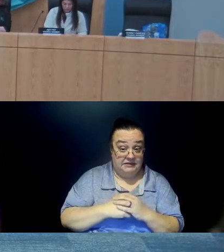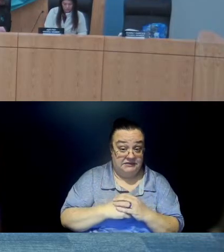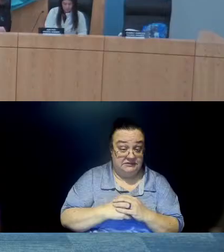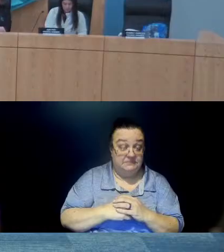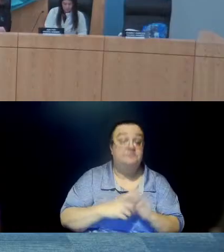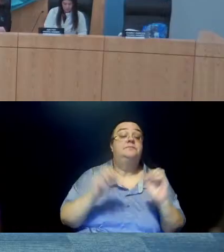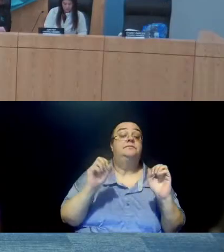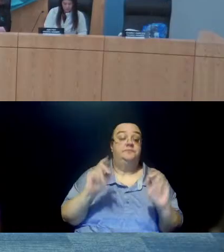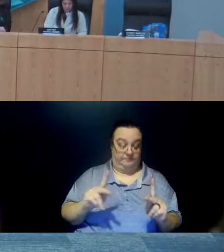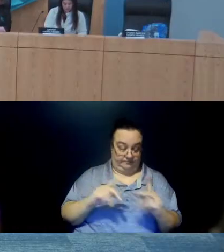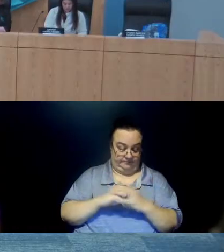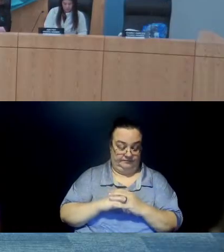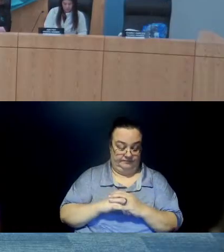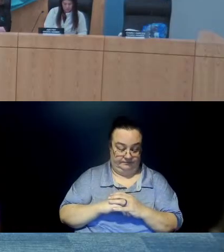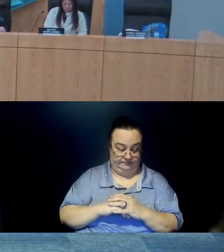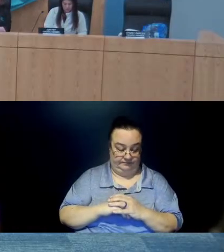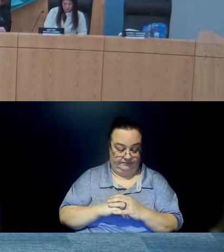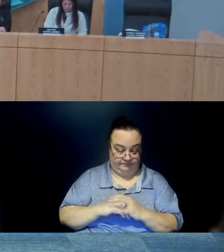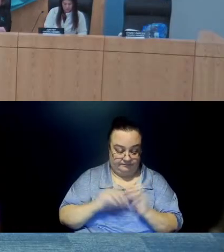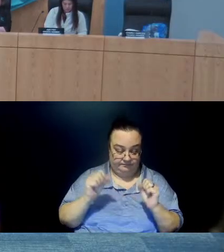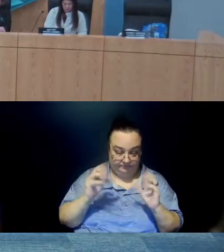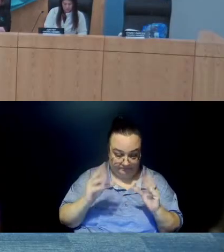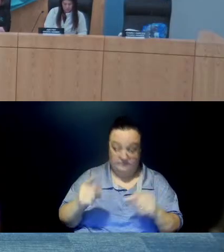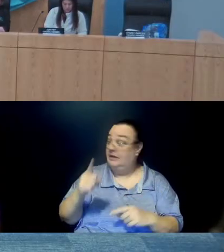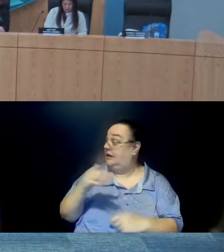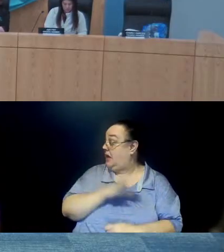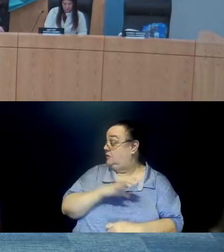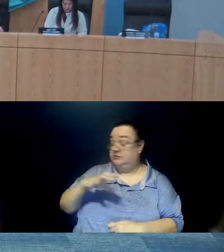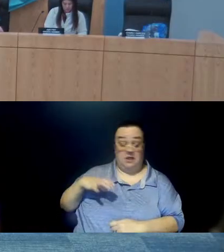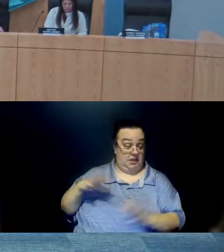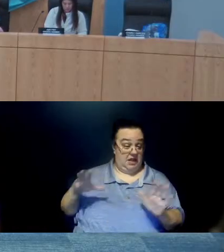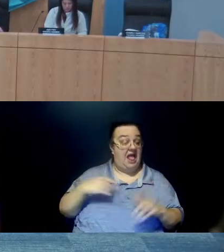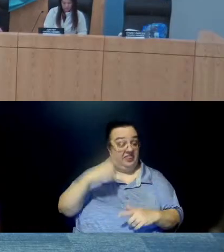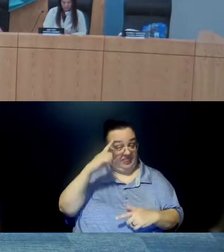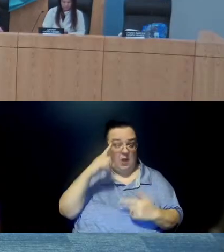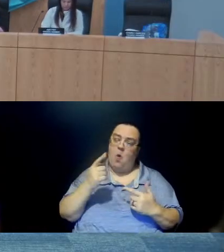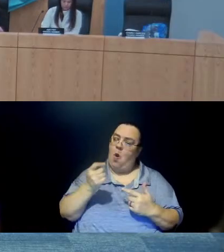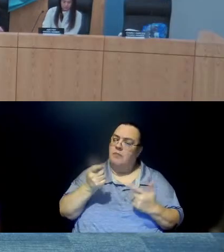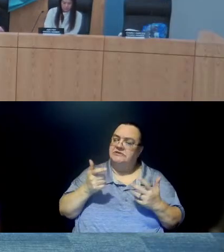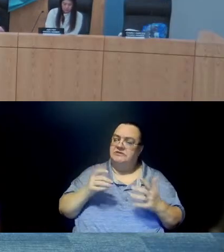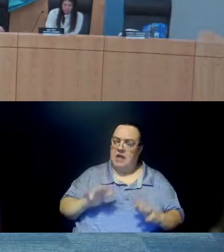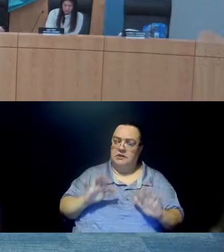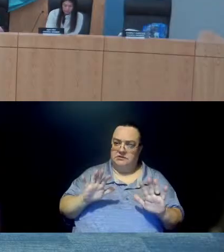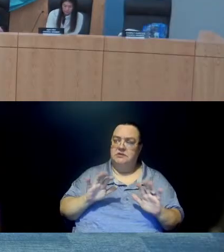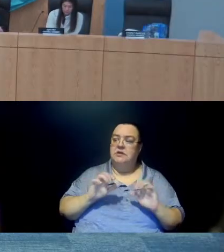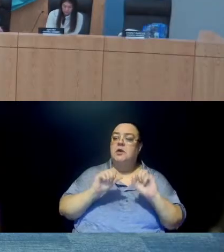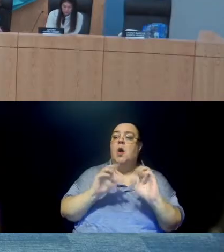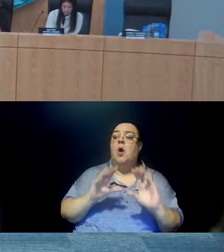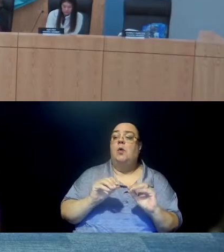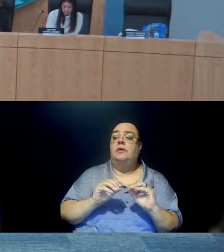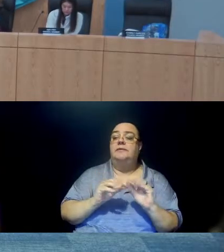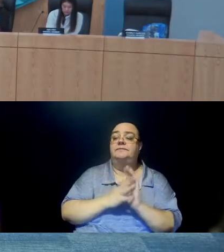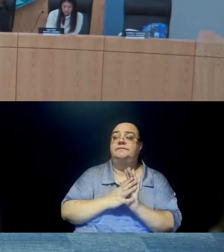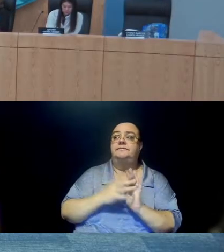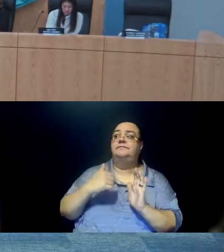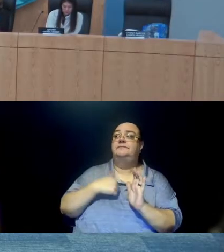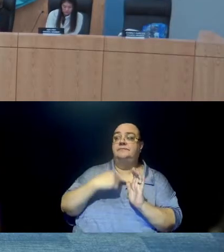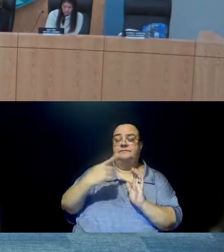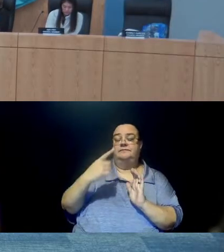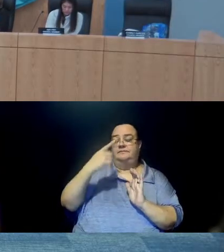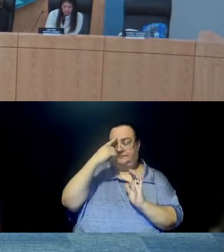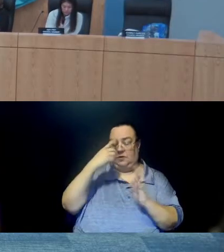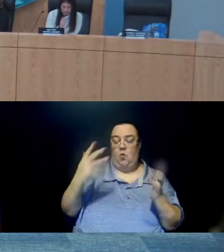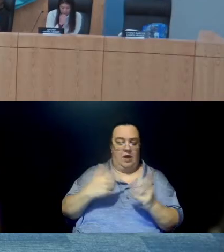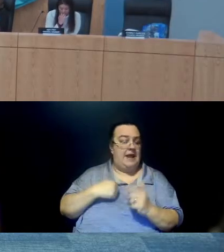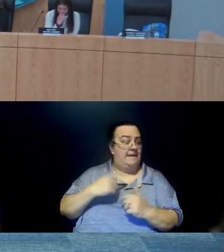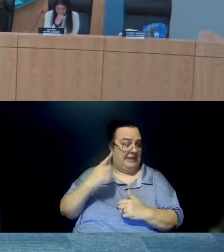Okay. So council, I think we're almost done. So I think what I hear is a